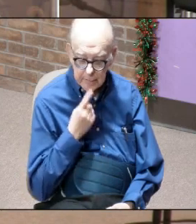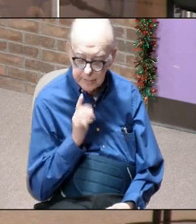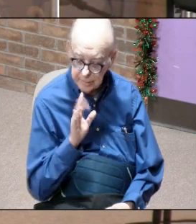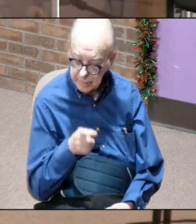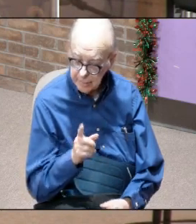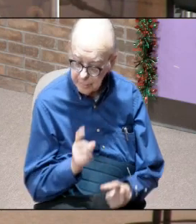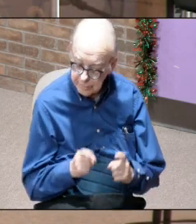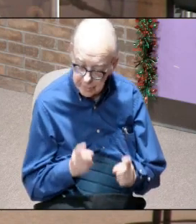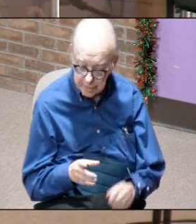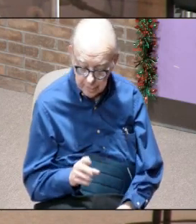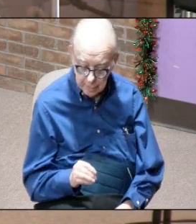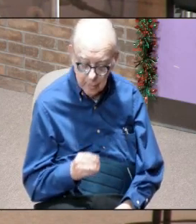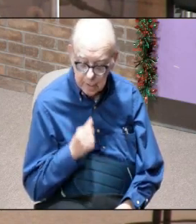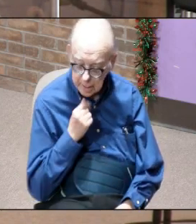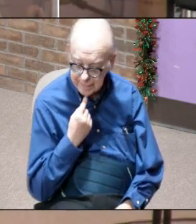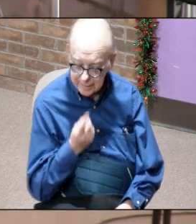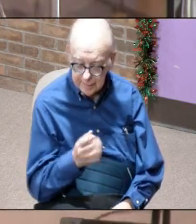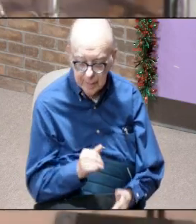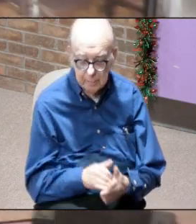okay?